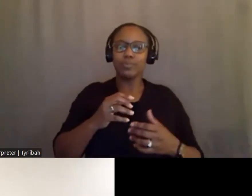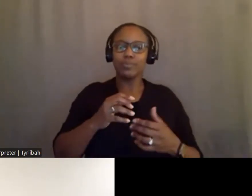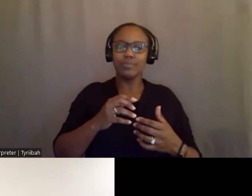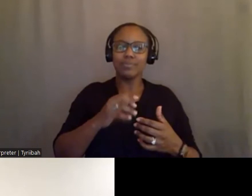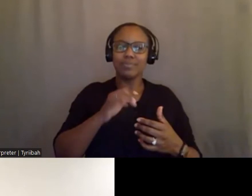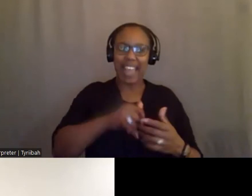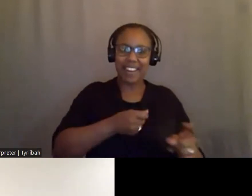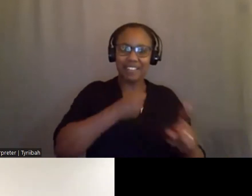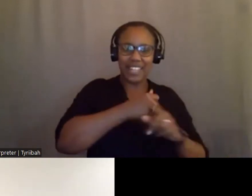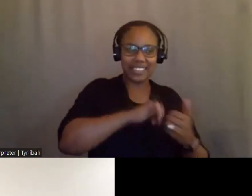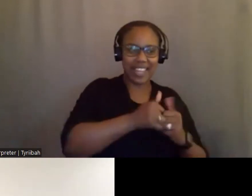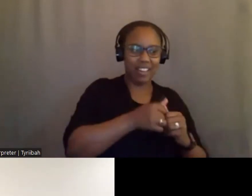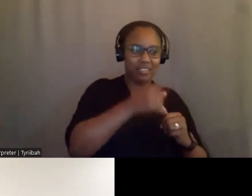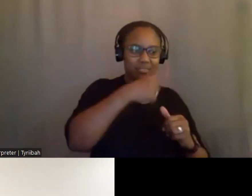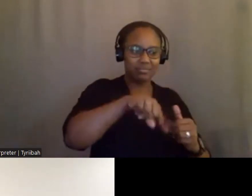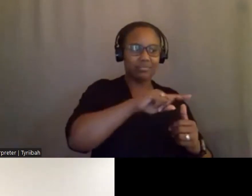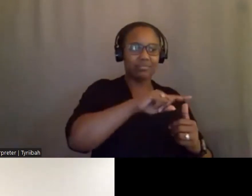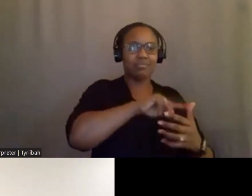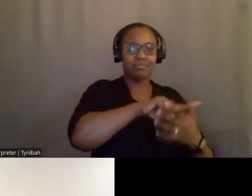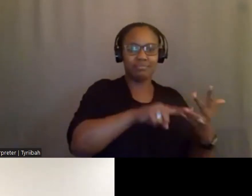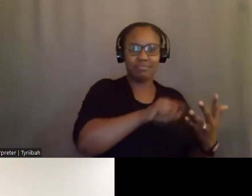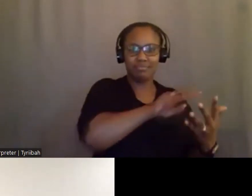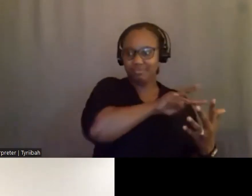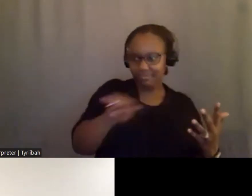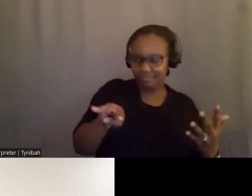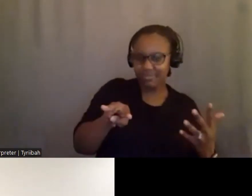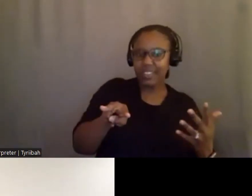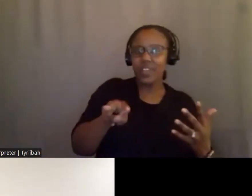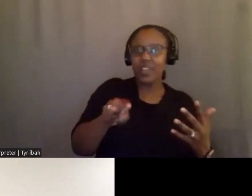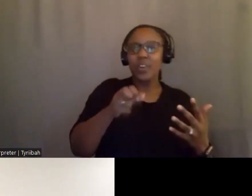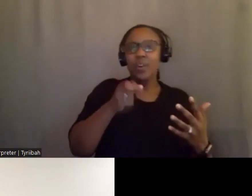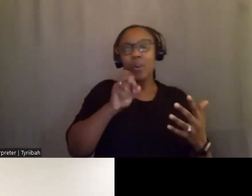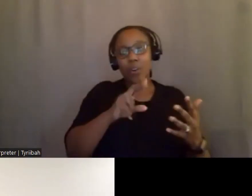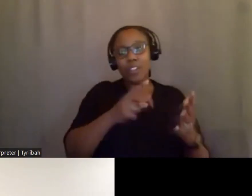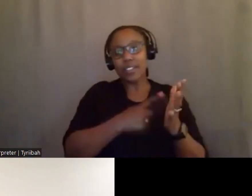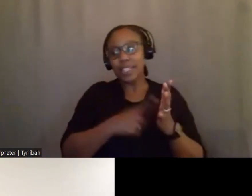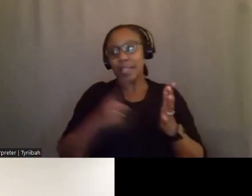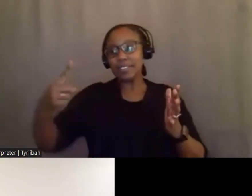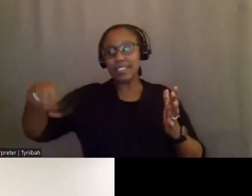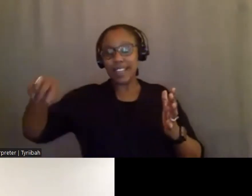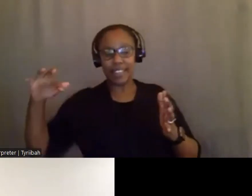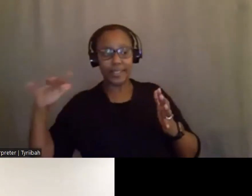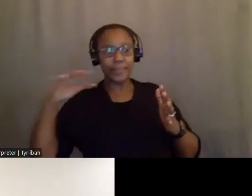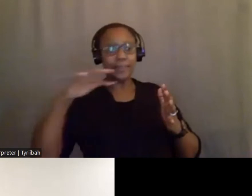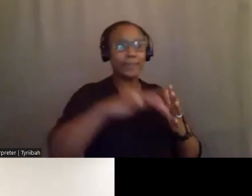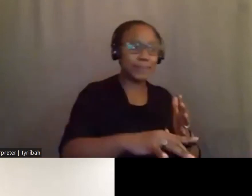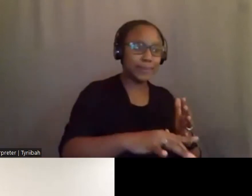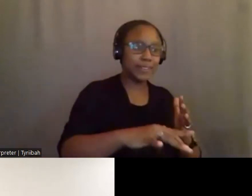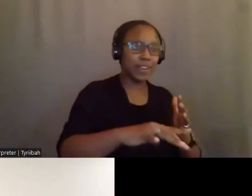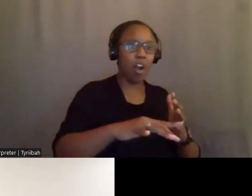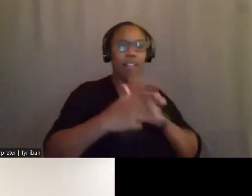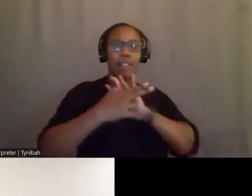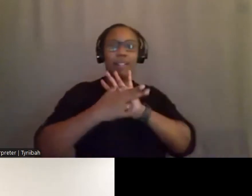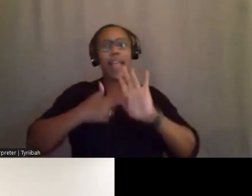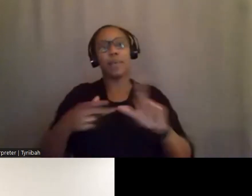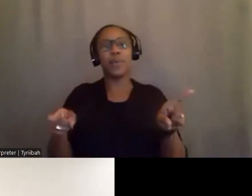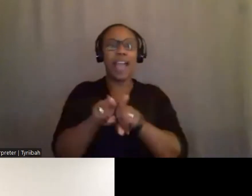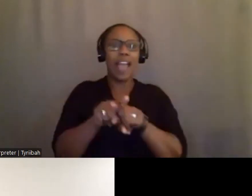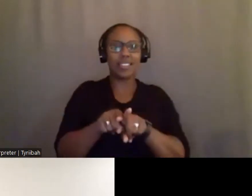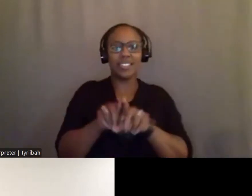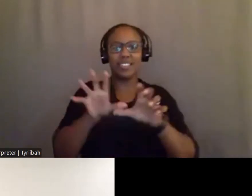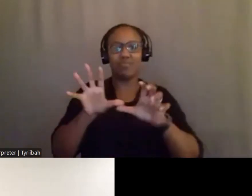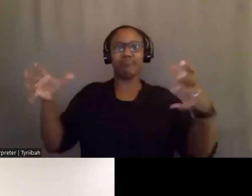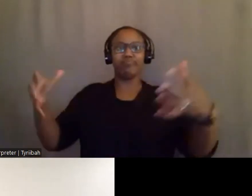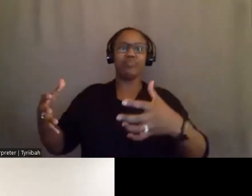they're grouped into this larger Black group and not seen as part of these Indian nations as they should be. And so it